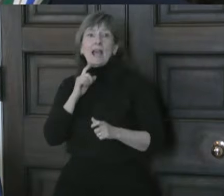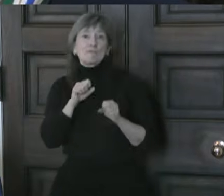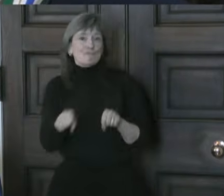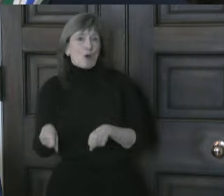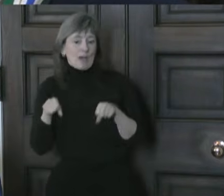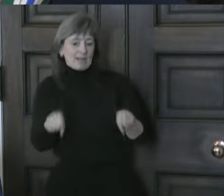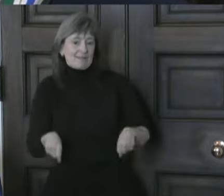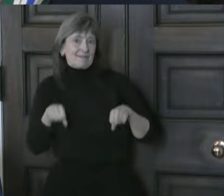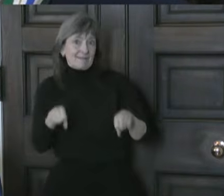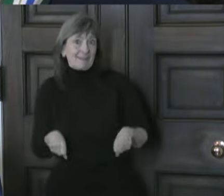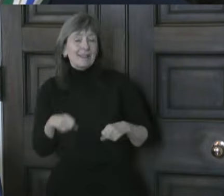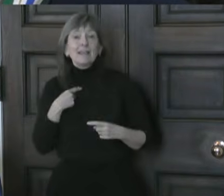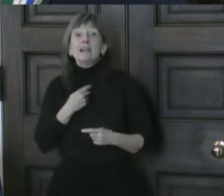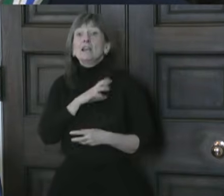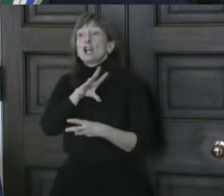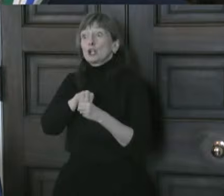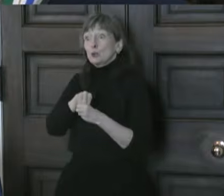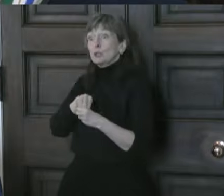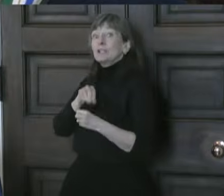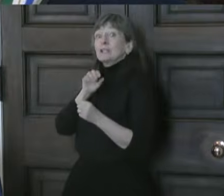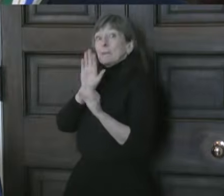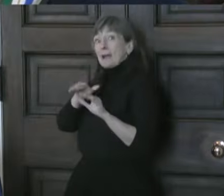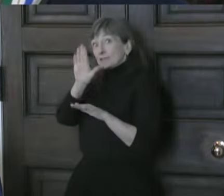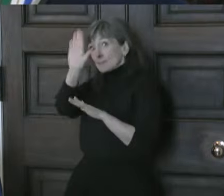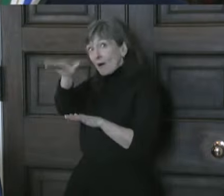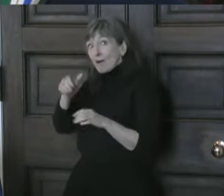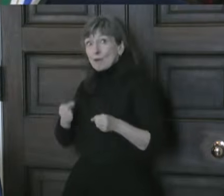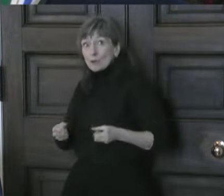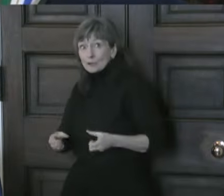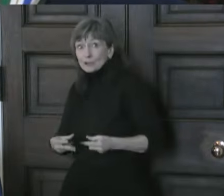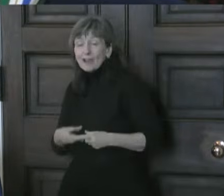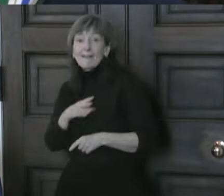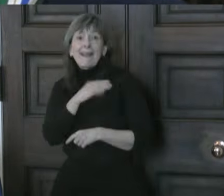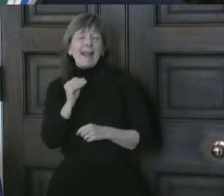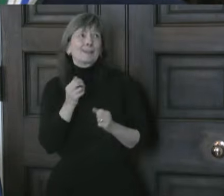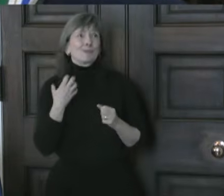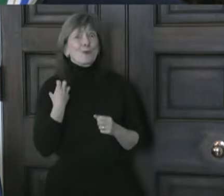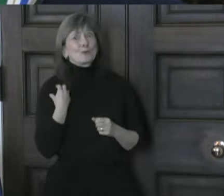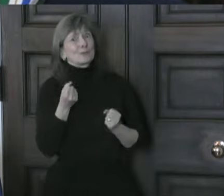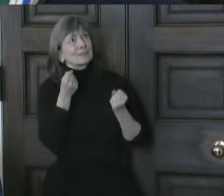the development of wheelchair basketball. She has coached a number of